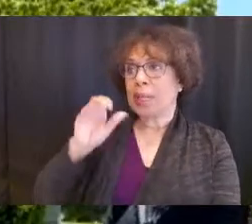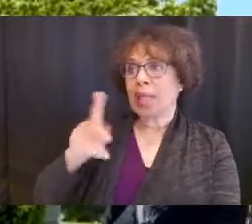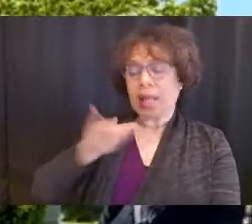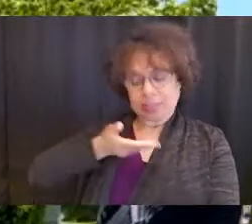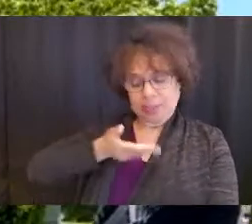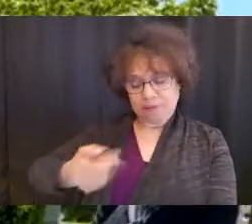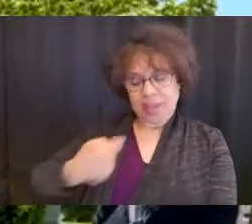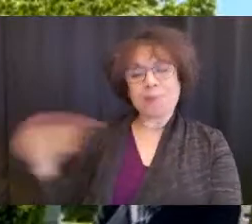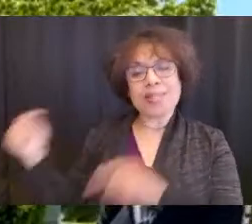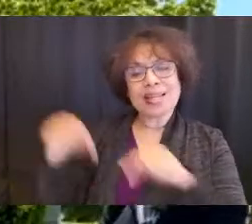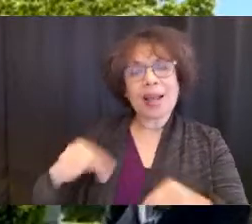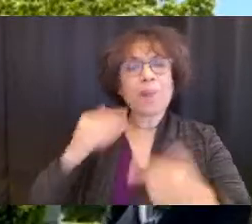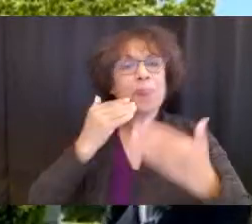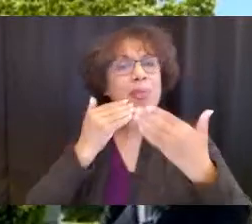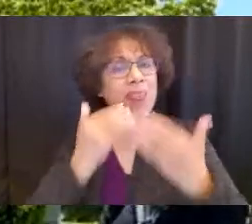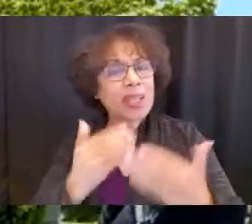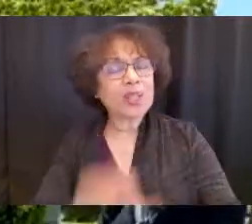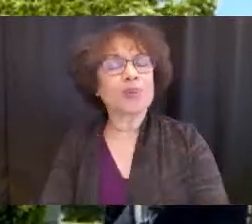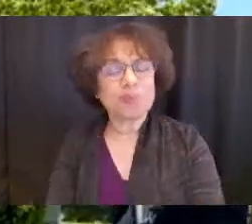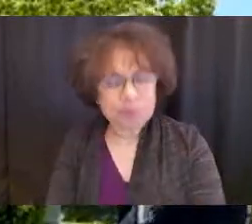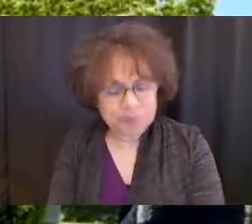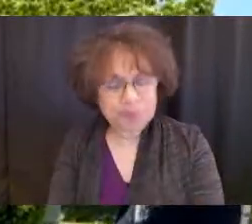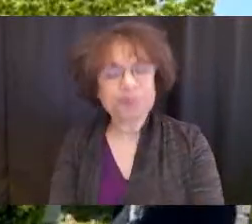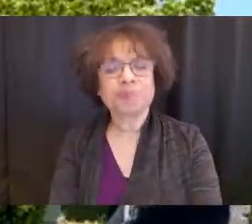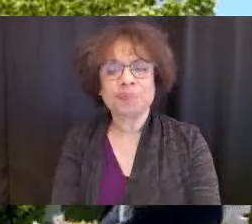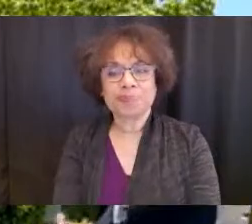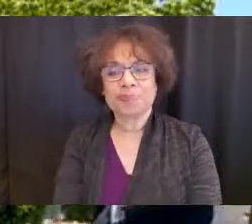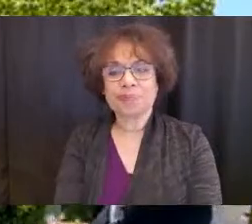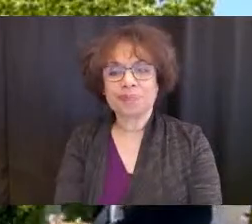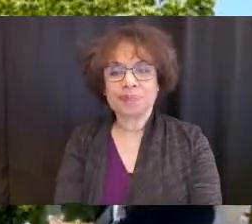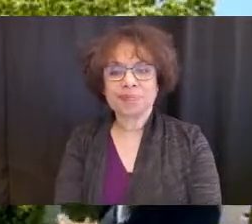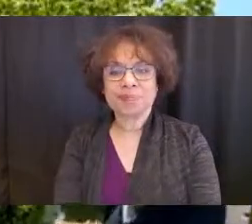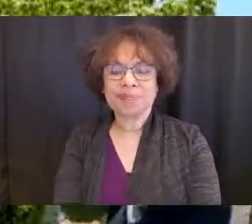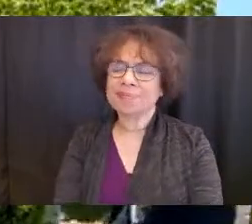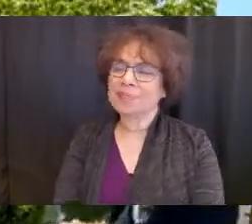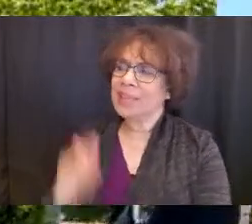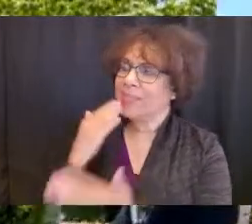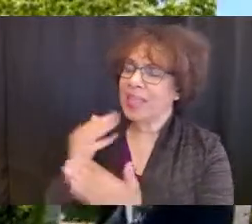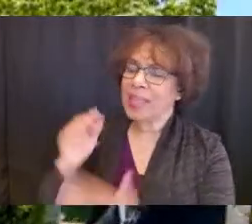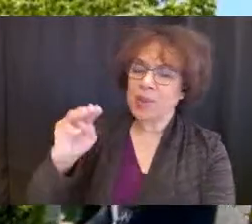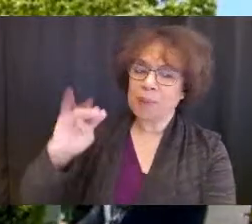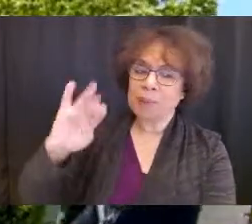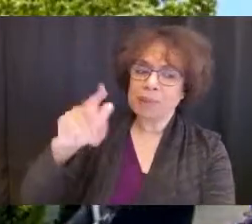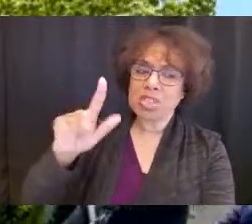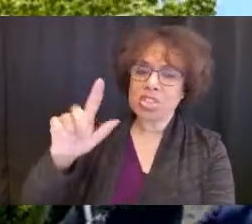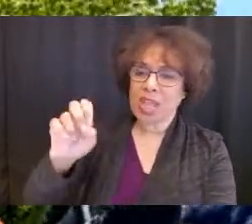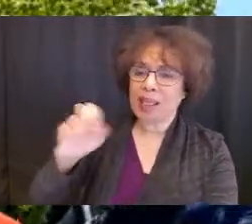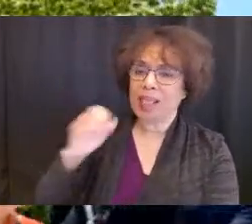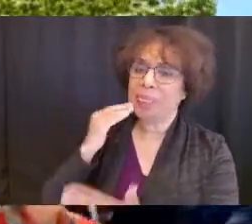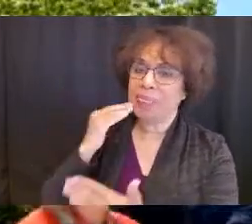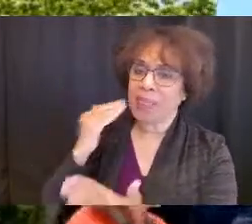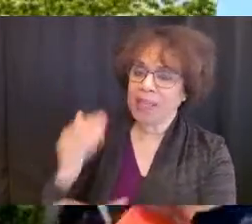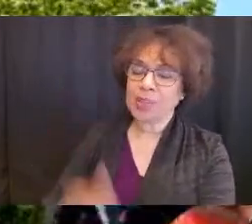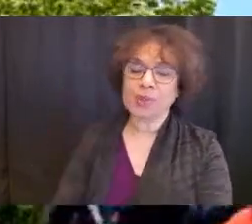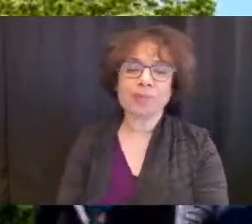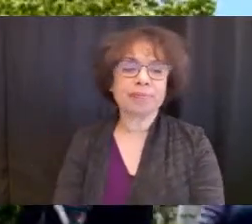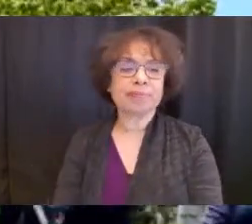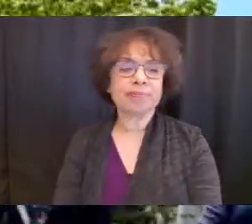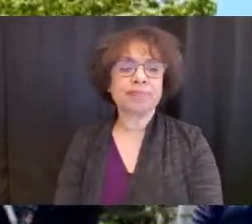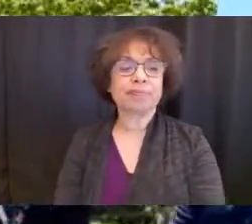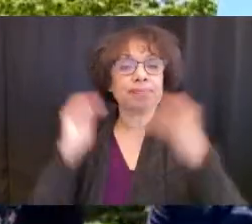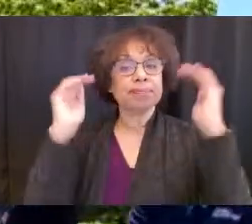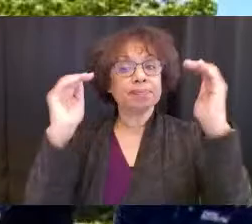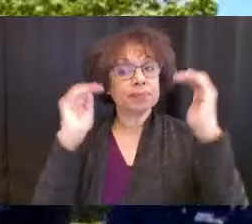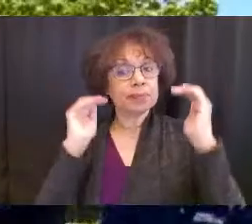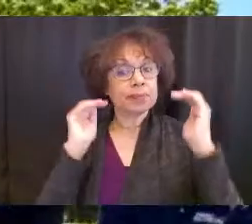this, and thank you again. Thank you. Thank you so much, Michelle. Thank you, Michelle. Next, we are going to